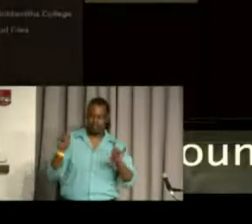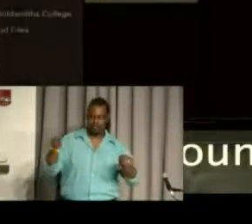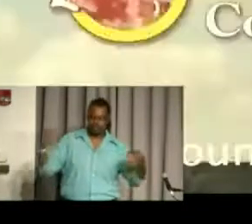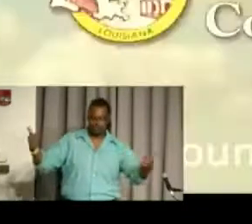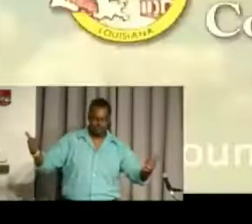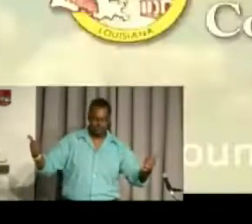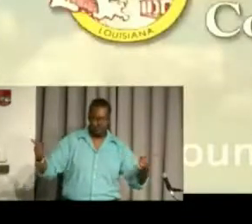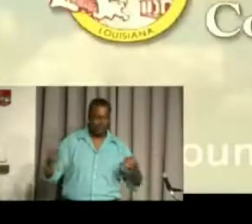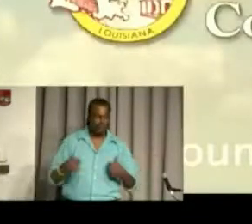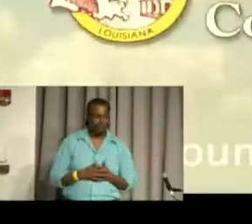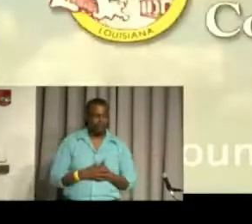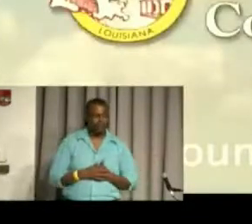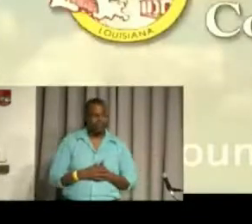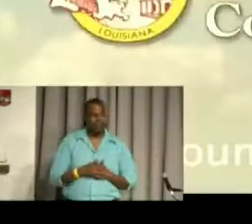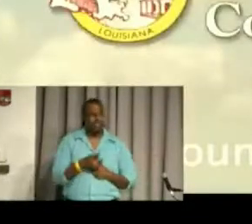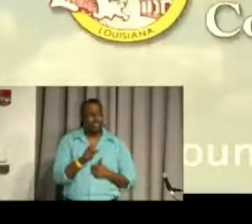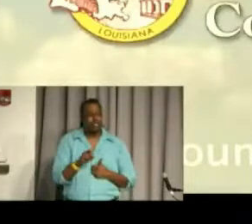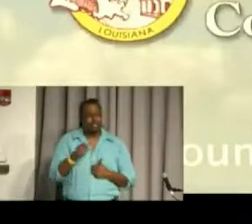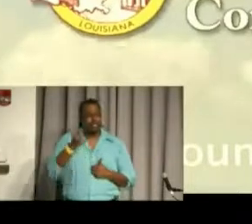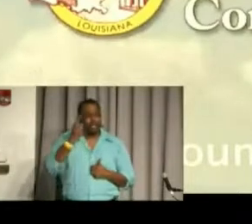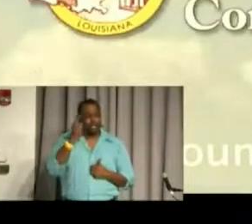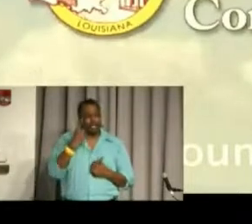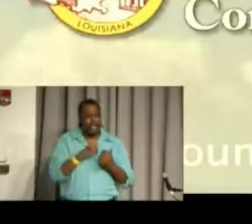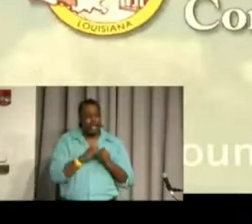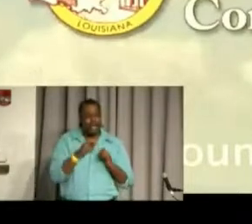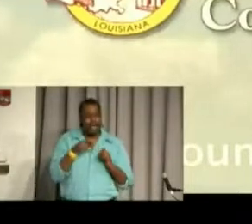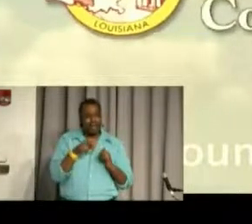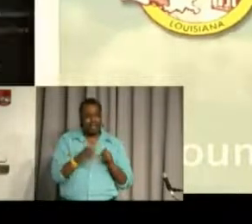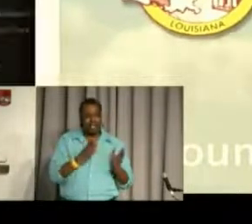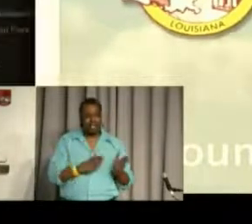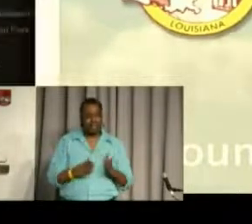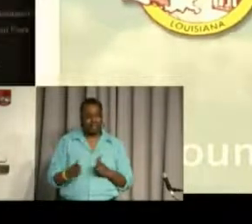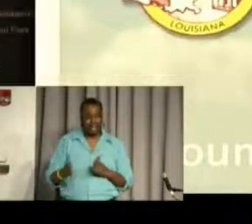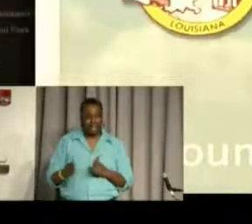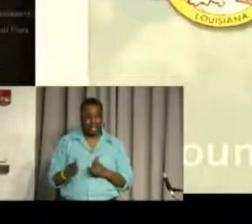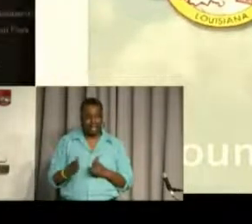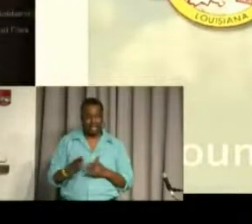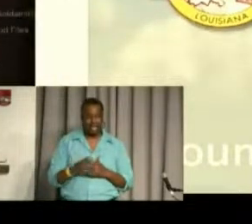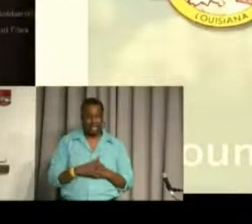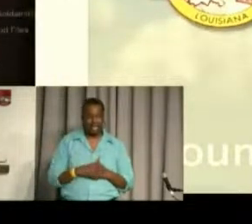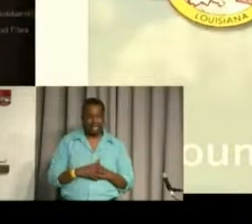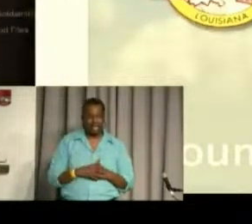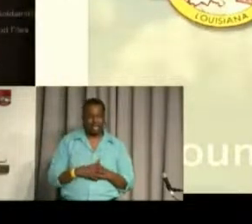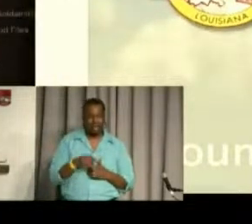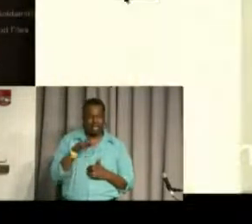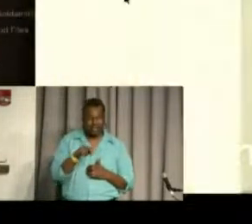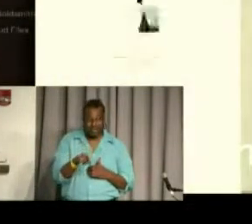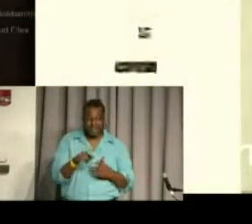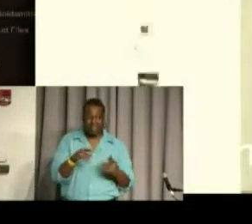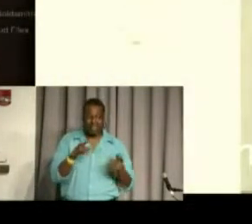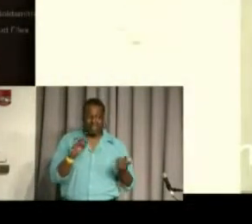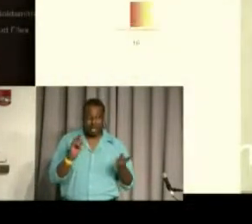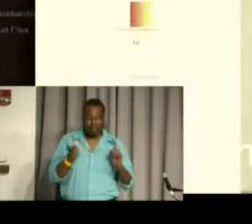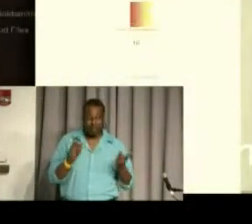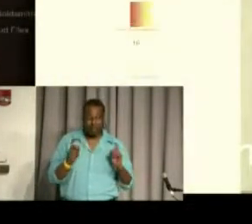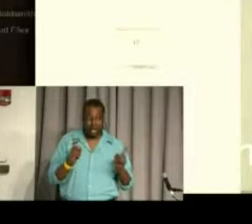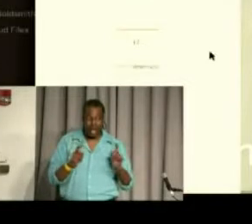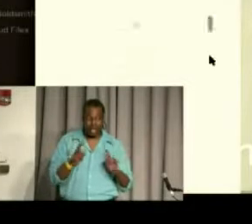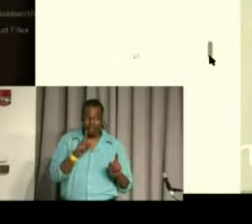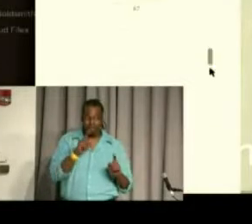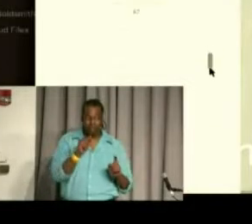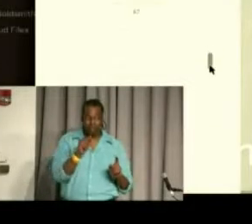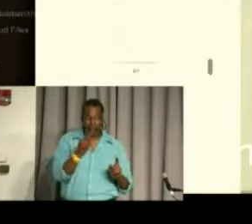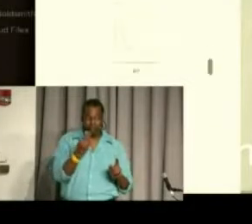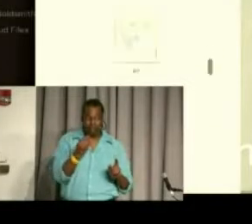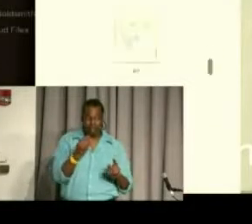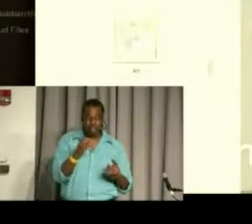Now, we can understand then how this plan, and this is, we're looking now at the revised 2014 version,